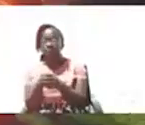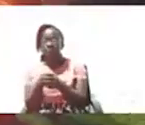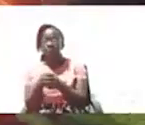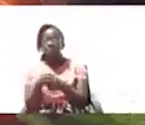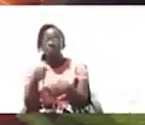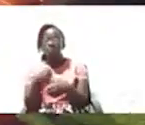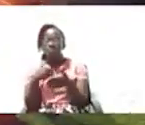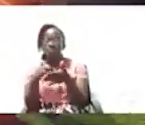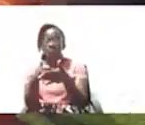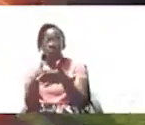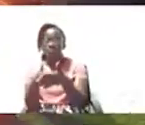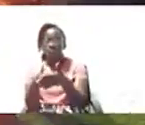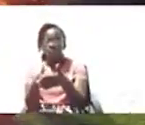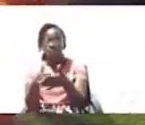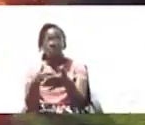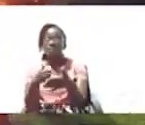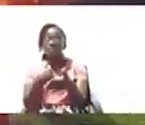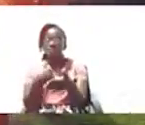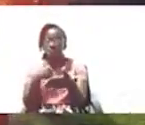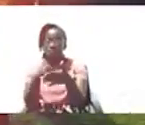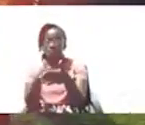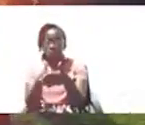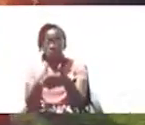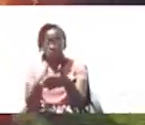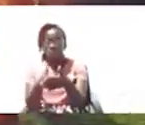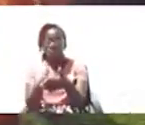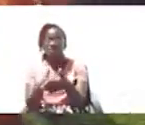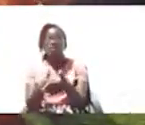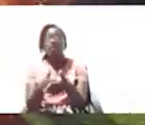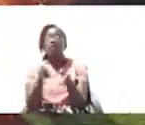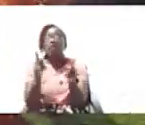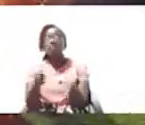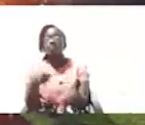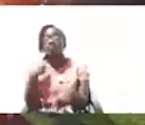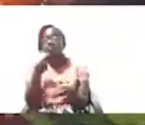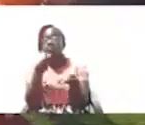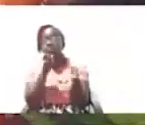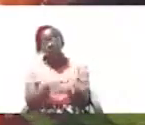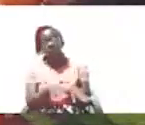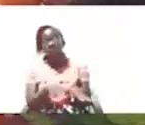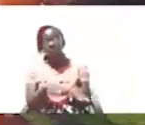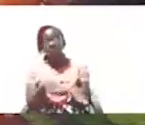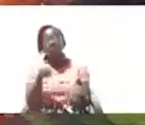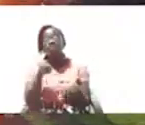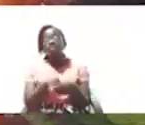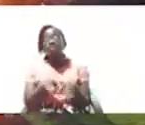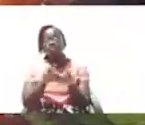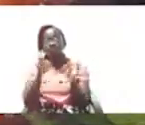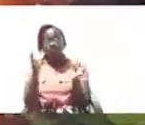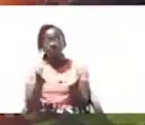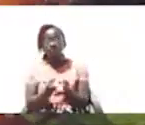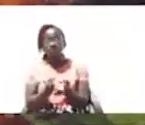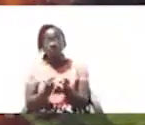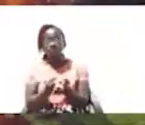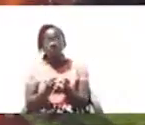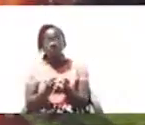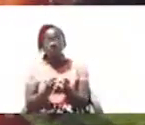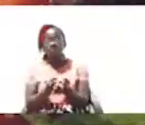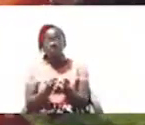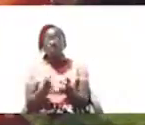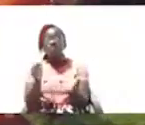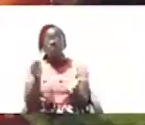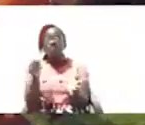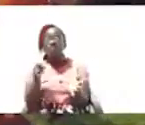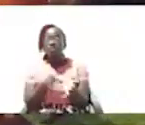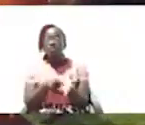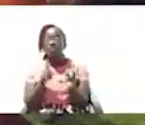bain. Ni awa wunu kakra awa busiem. The one who was dead was a bit close to me. Now our sumbi mumi more